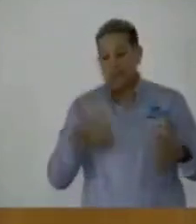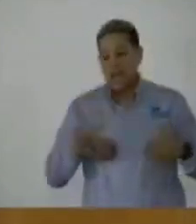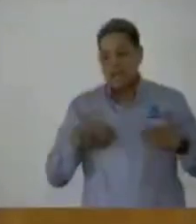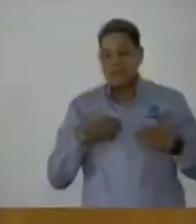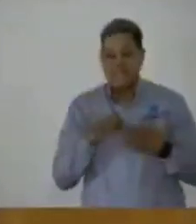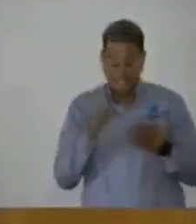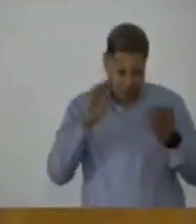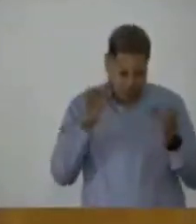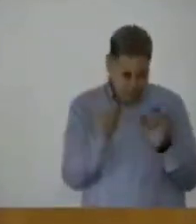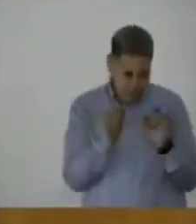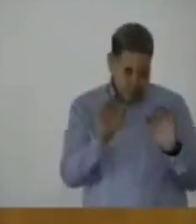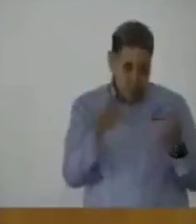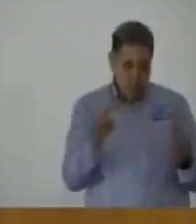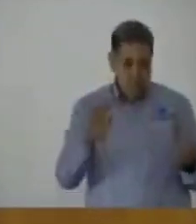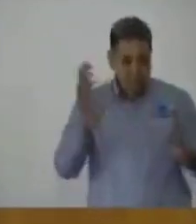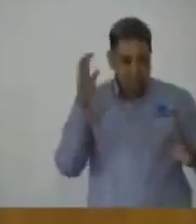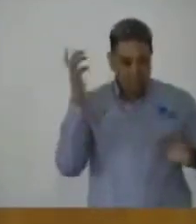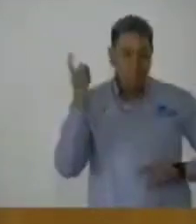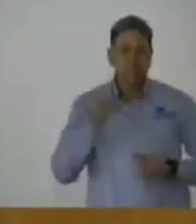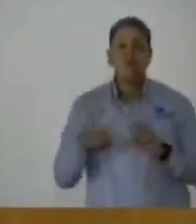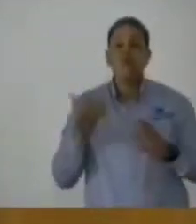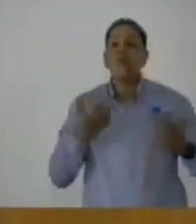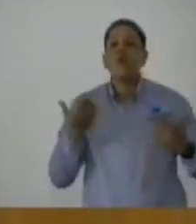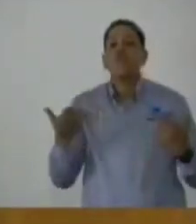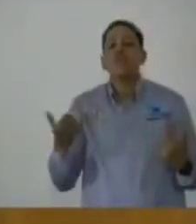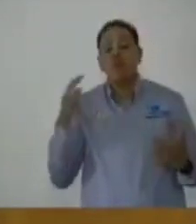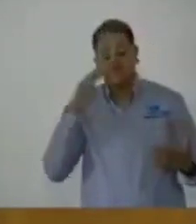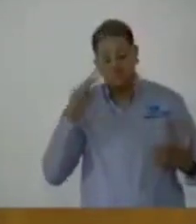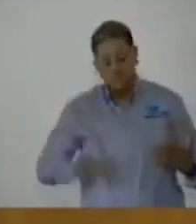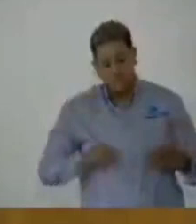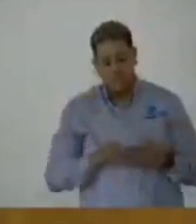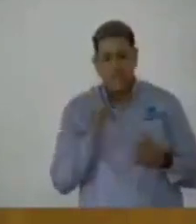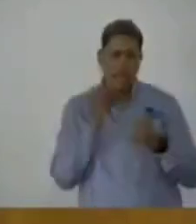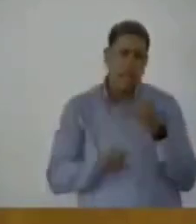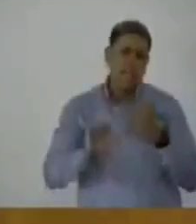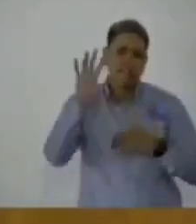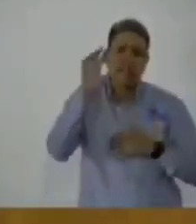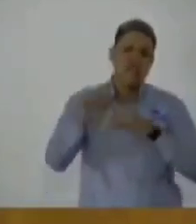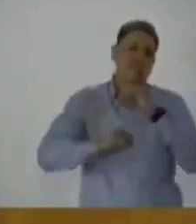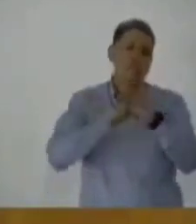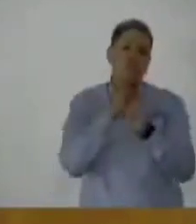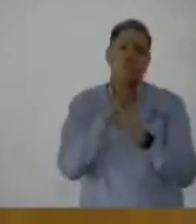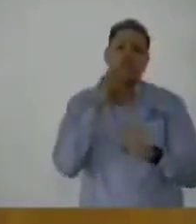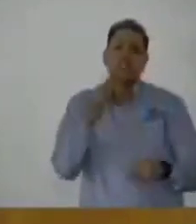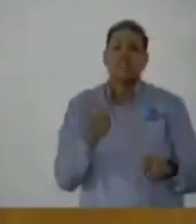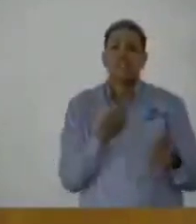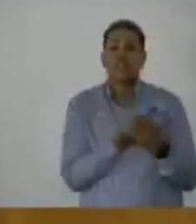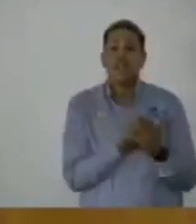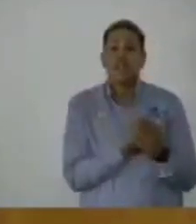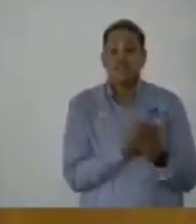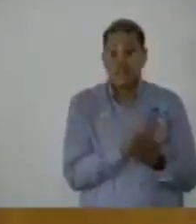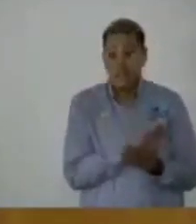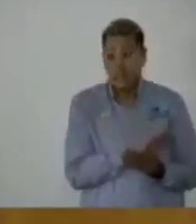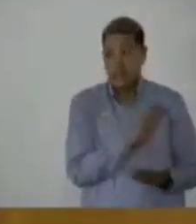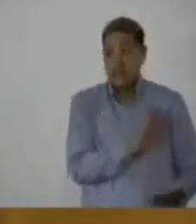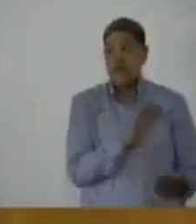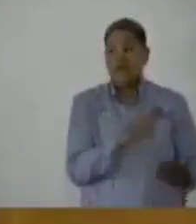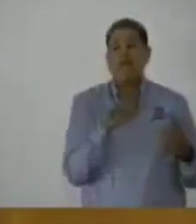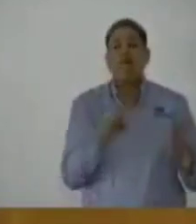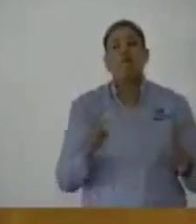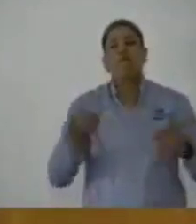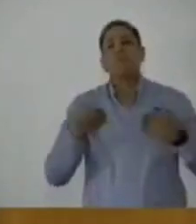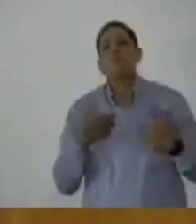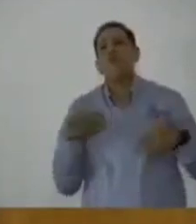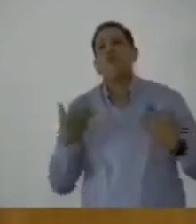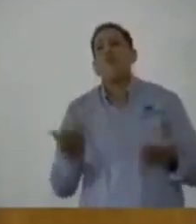So therefore, what we have before us in the last 5 years, as per the fiscal paper, is that there has